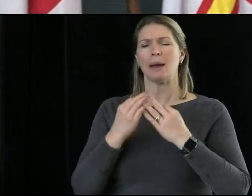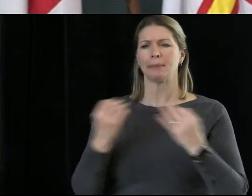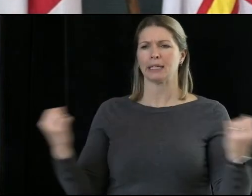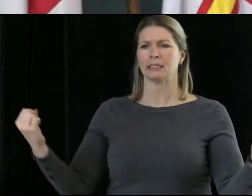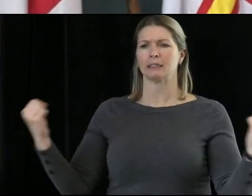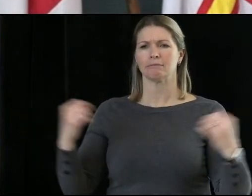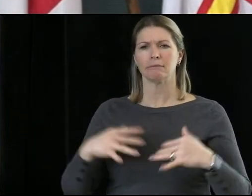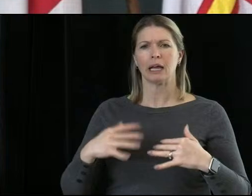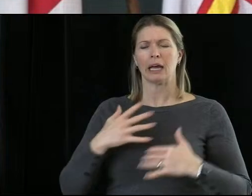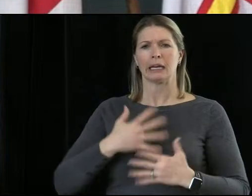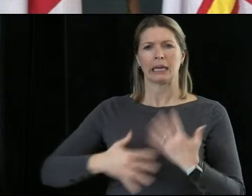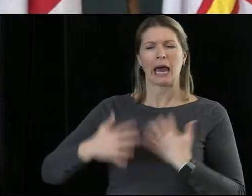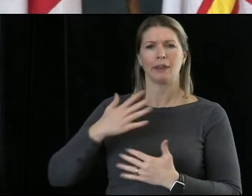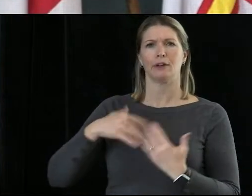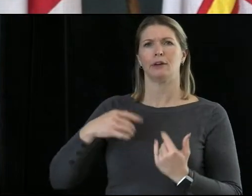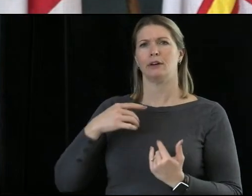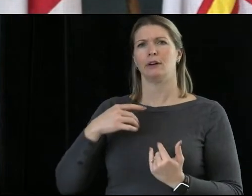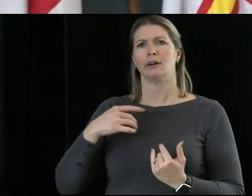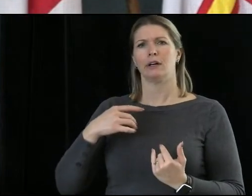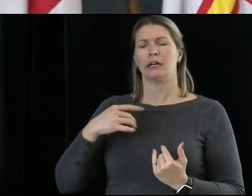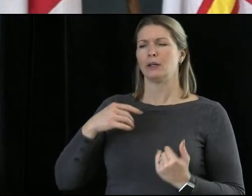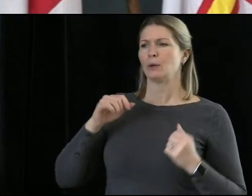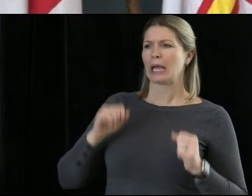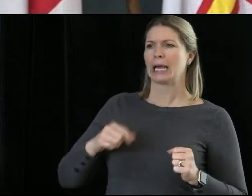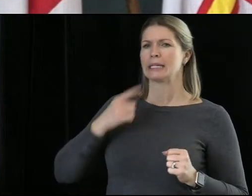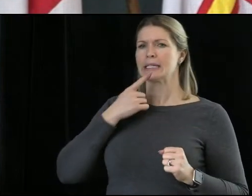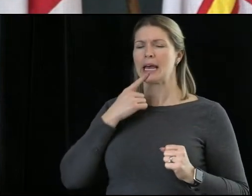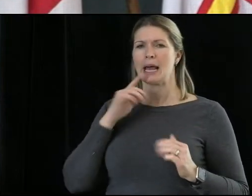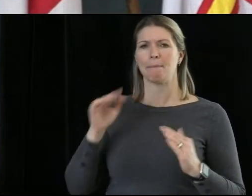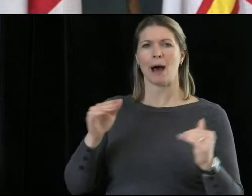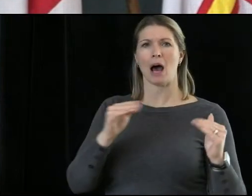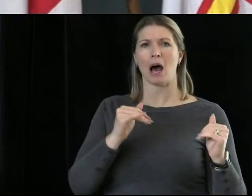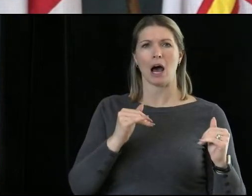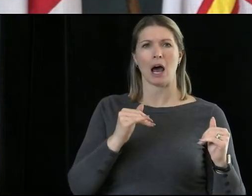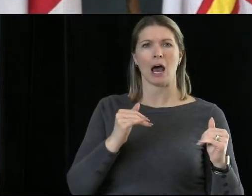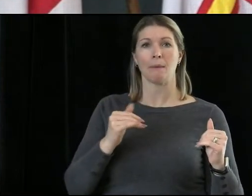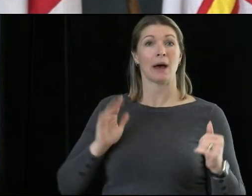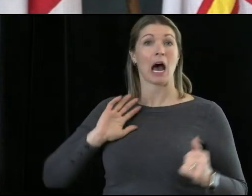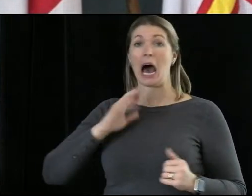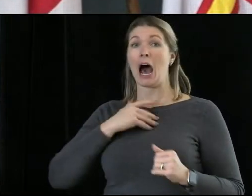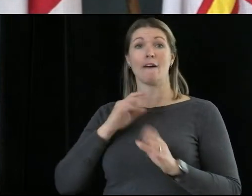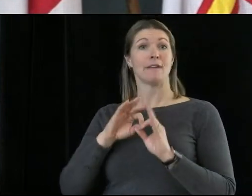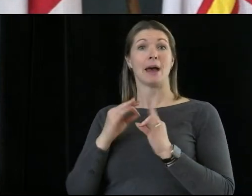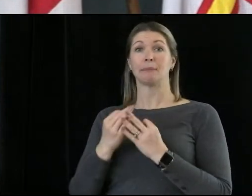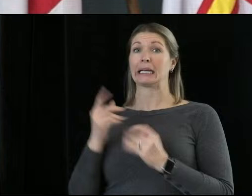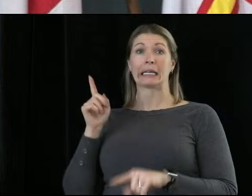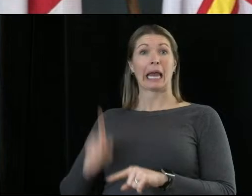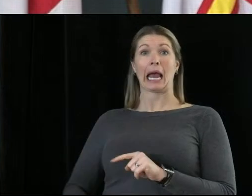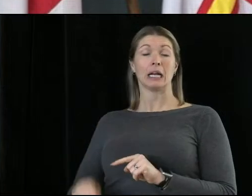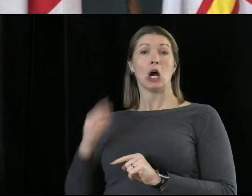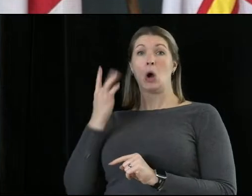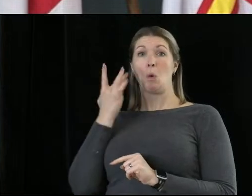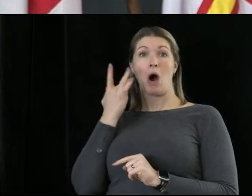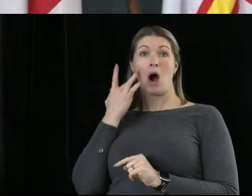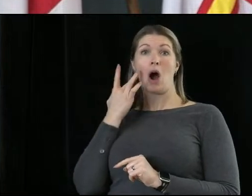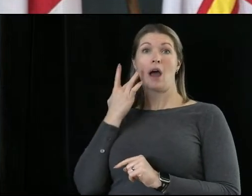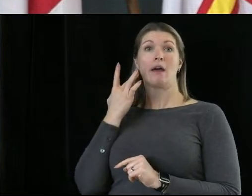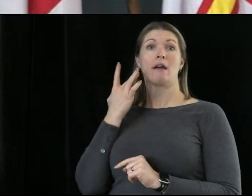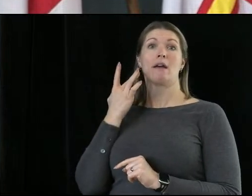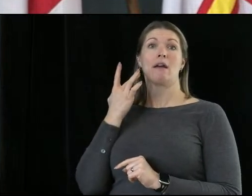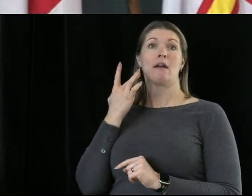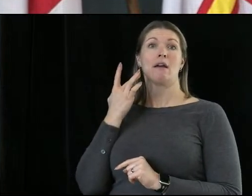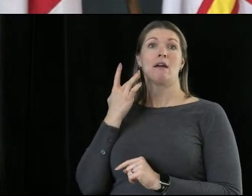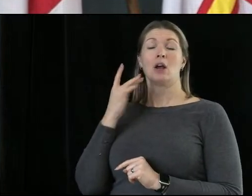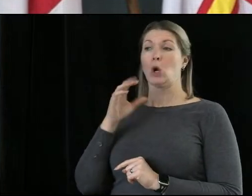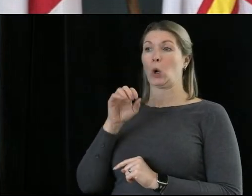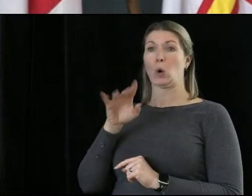never been able to do that because Courtney's remains are where Philip Smith left them, and we can't find